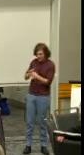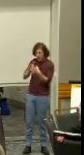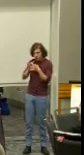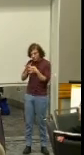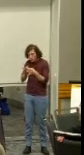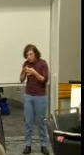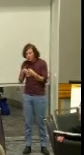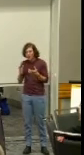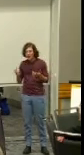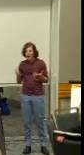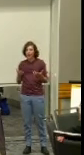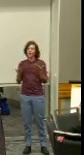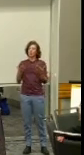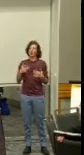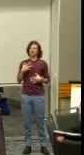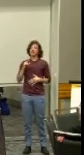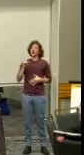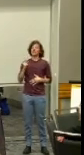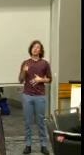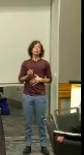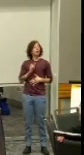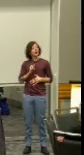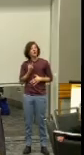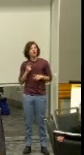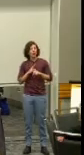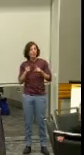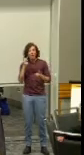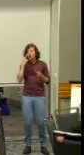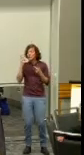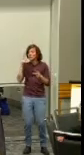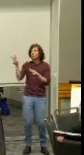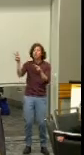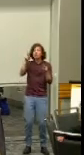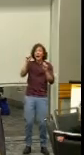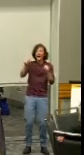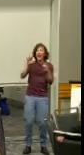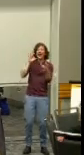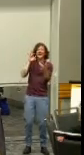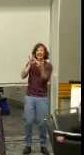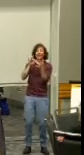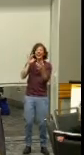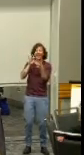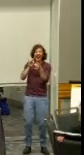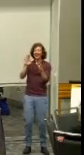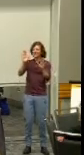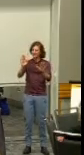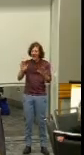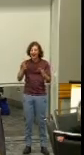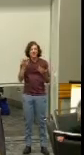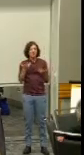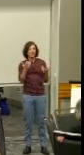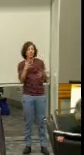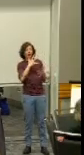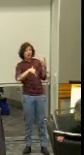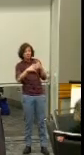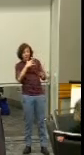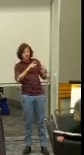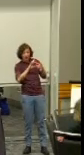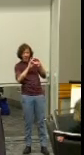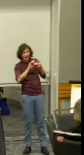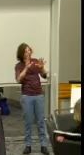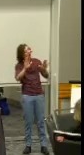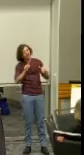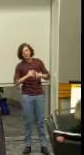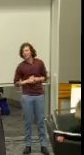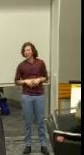be on your own, but still be able to like visually connect, cool. If you want to be able to socially connect because you're in the lounge, awesome. If you